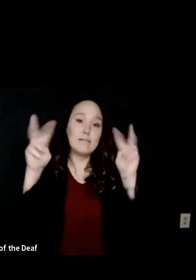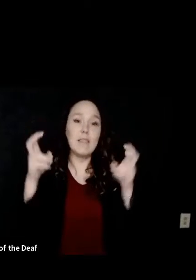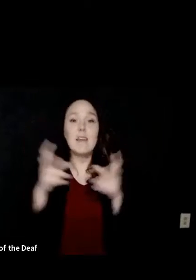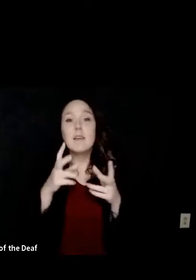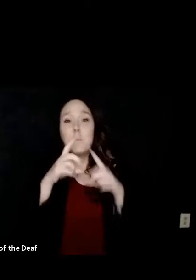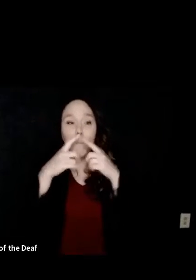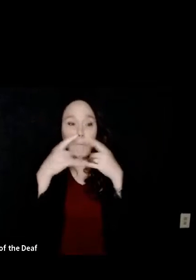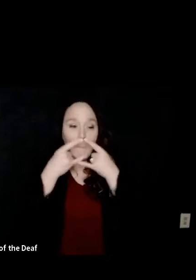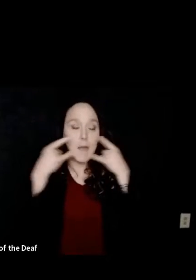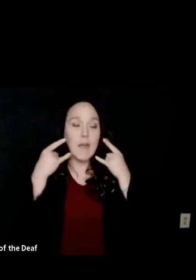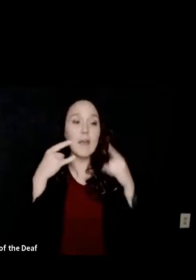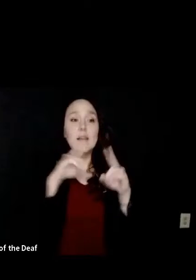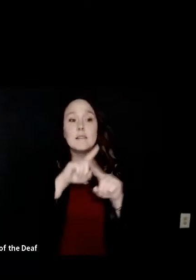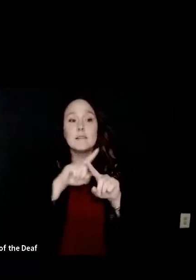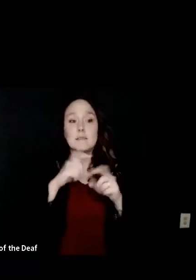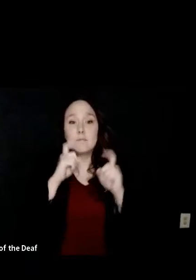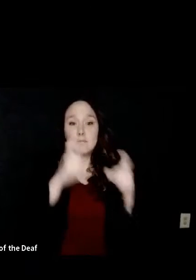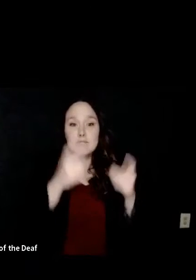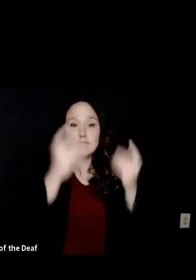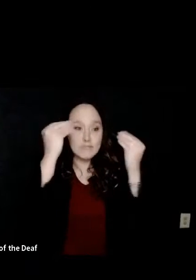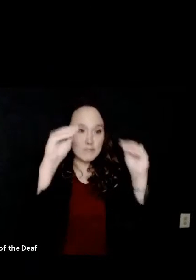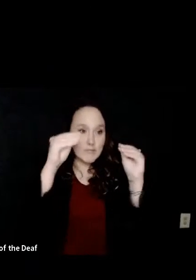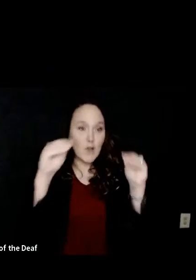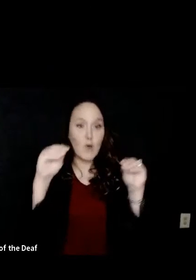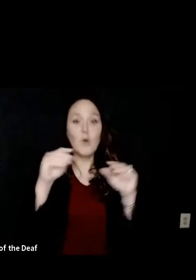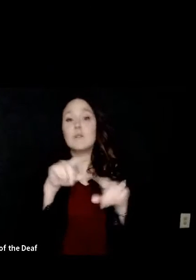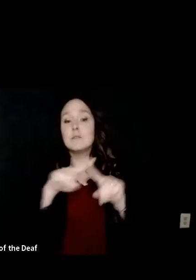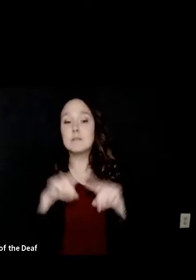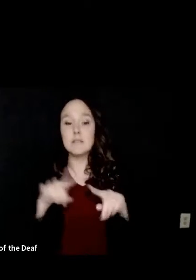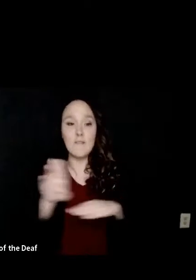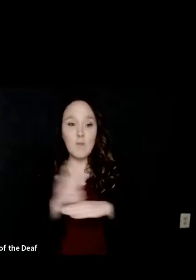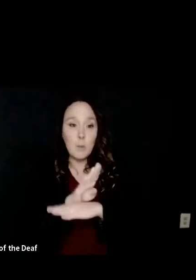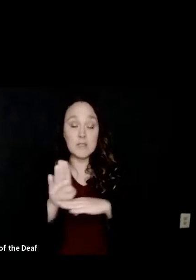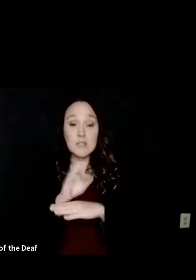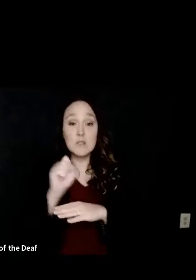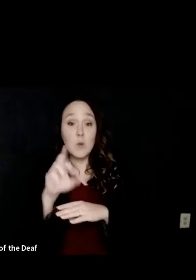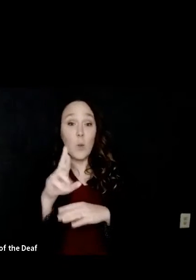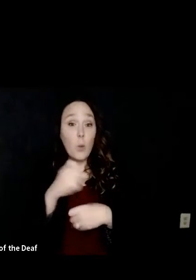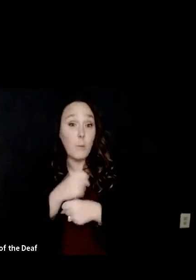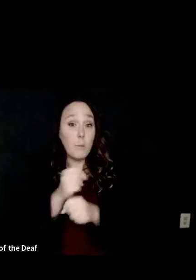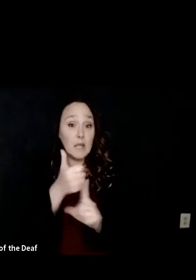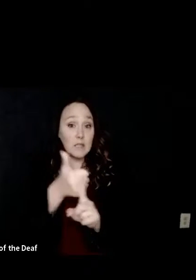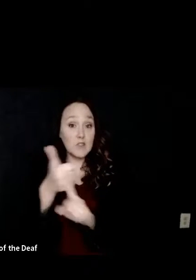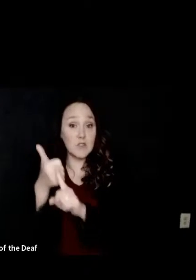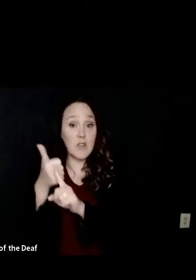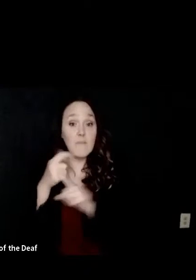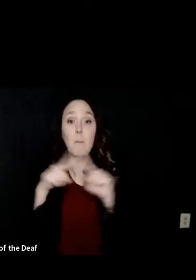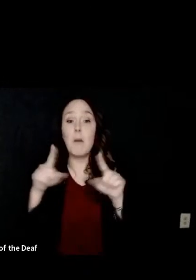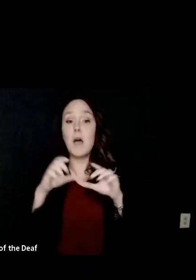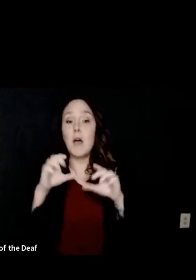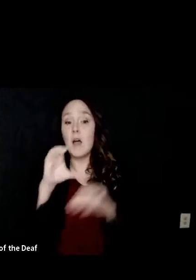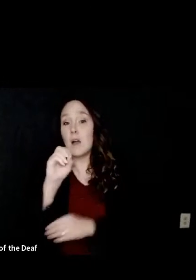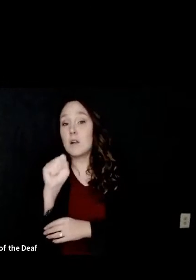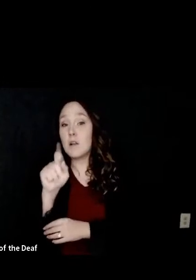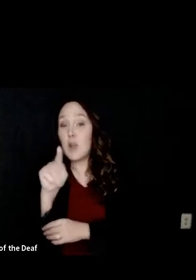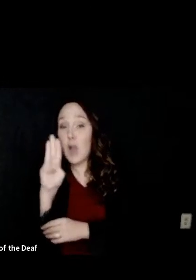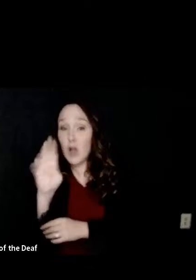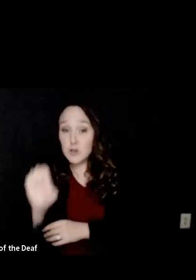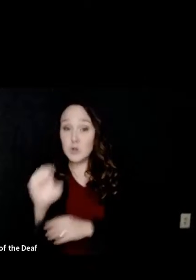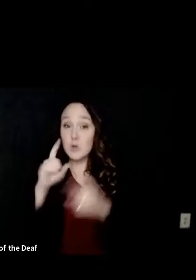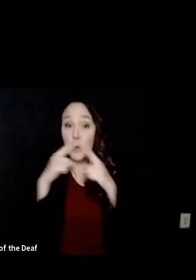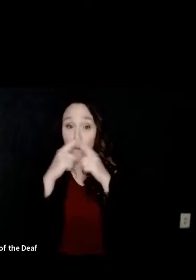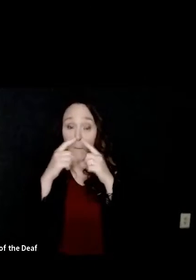various businesses, or you could maybe even make one yourself. But as a reminder, a costume mask is not a substitute for a cloth face